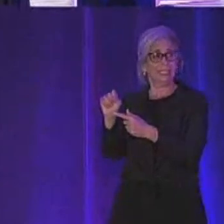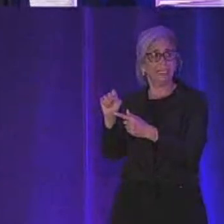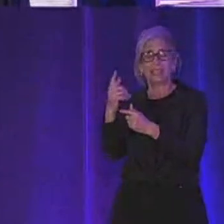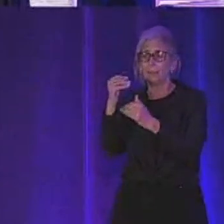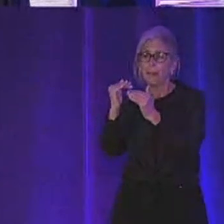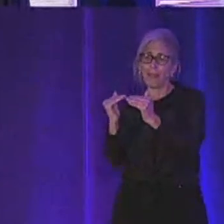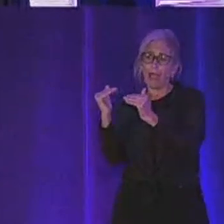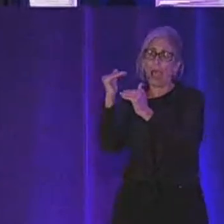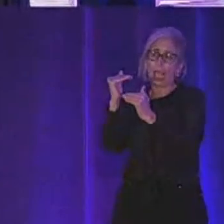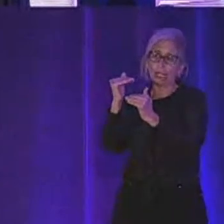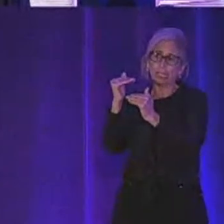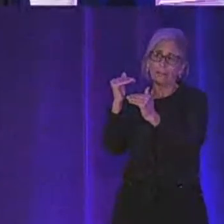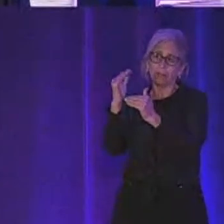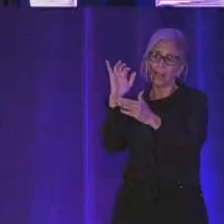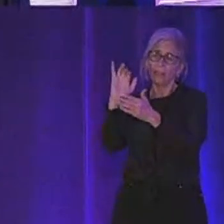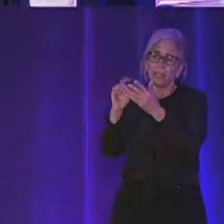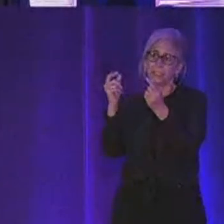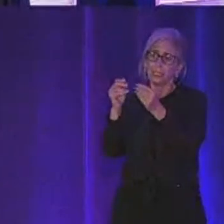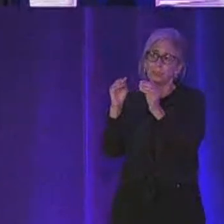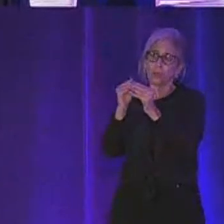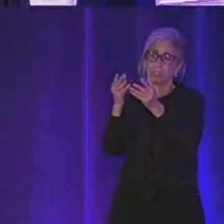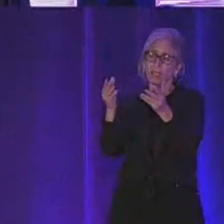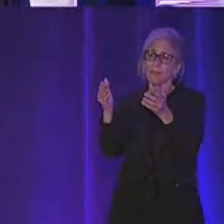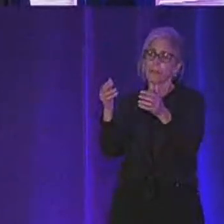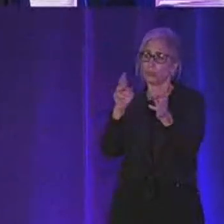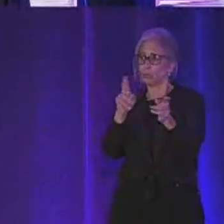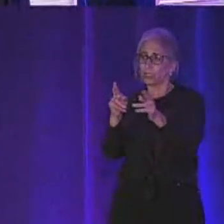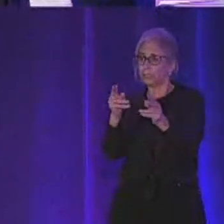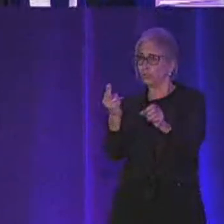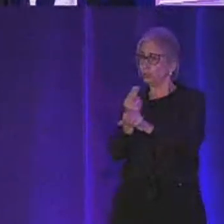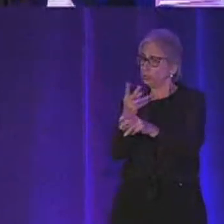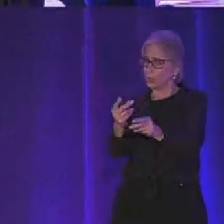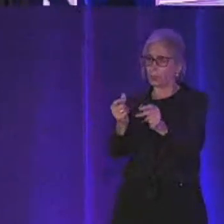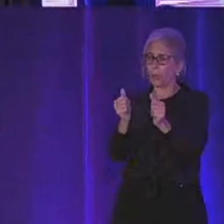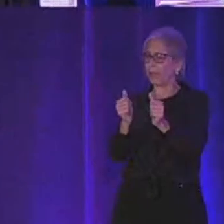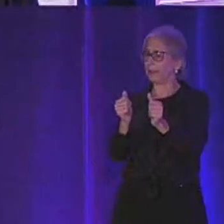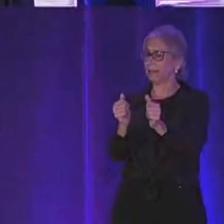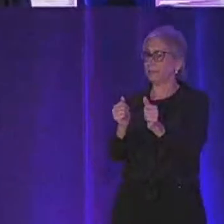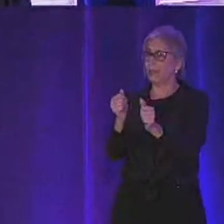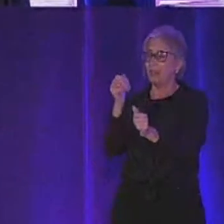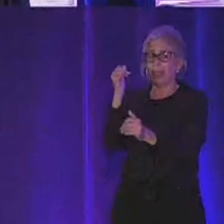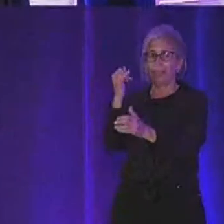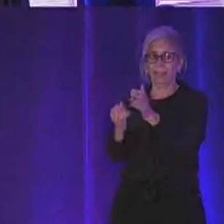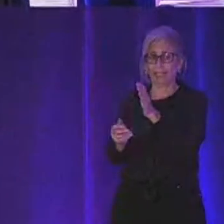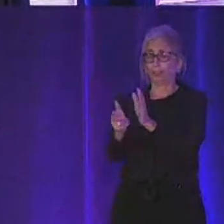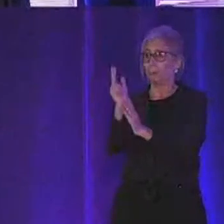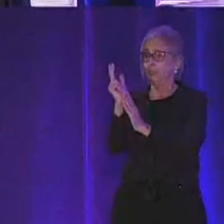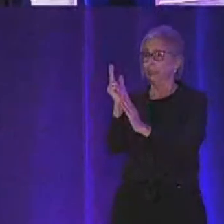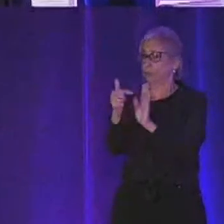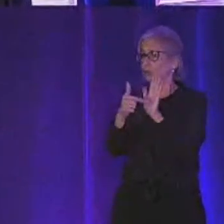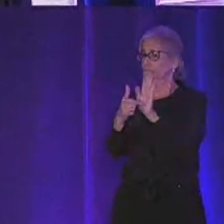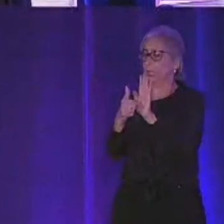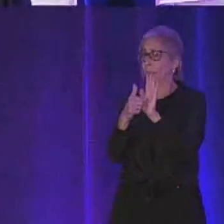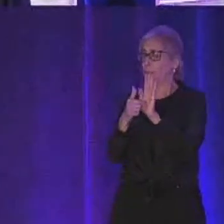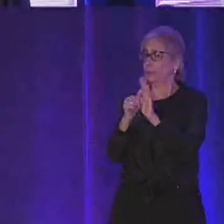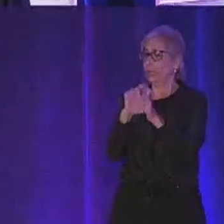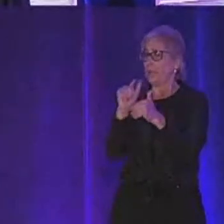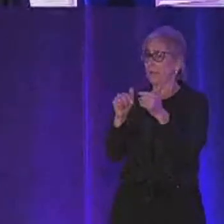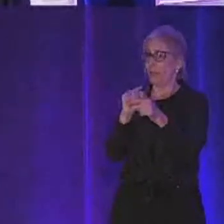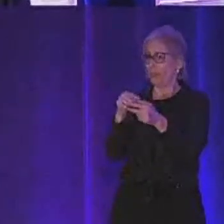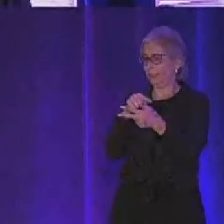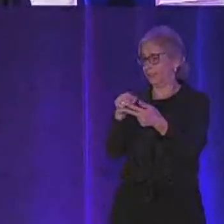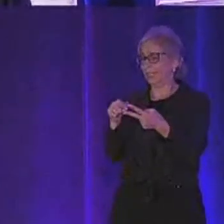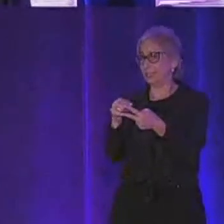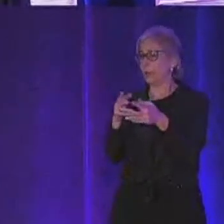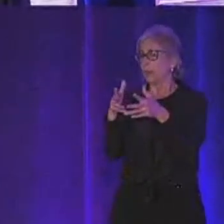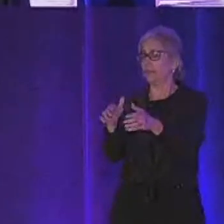higher level that does more stuff for you out of the box. And last 3 minutes, let's do a few demos about these things. And I want to leave you